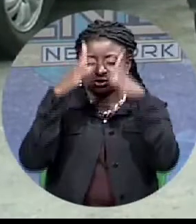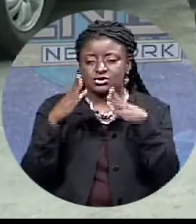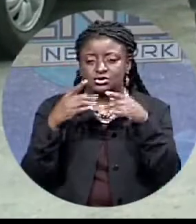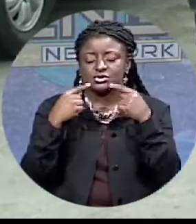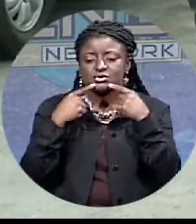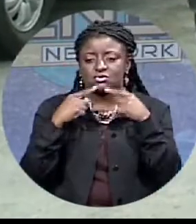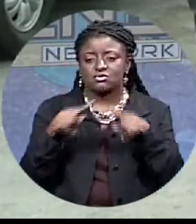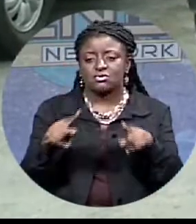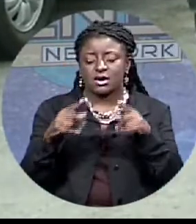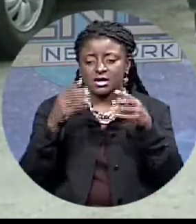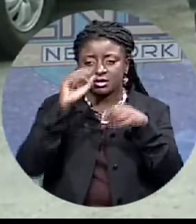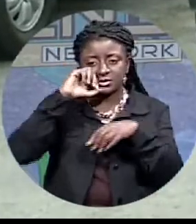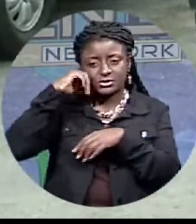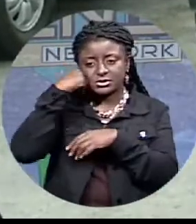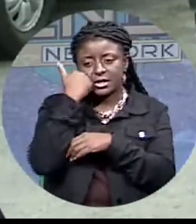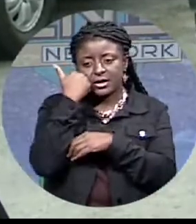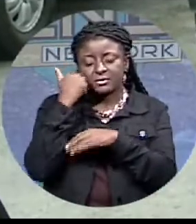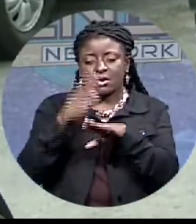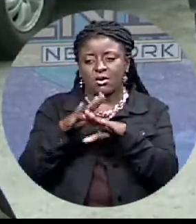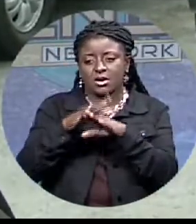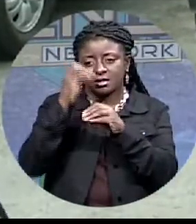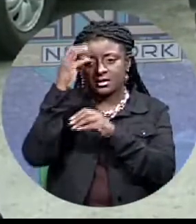they say